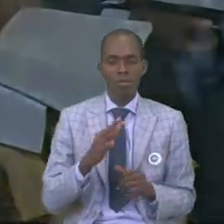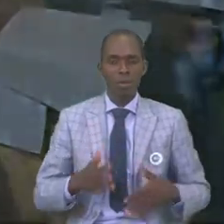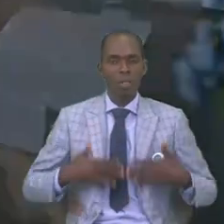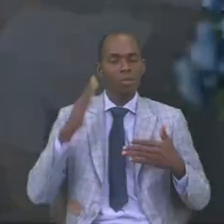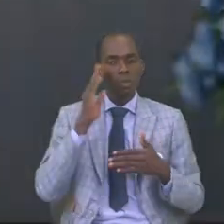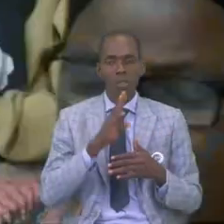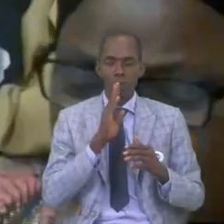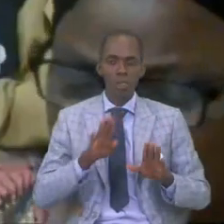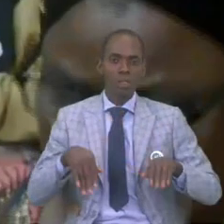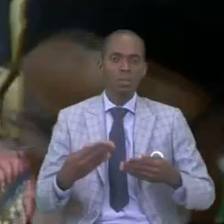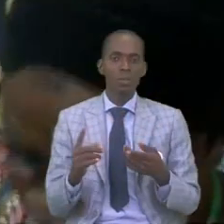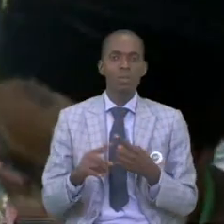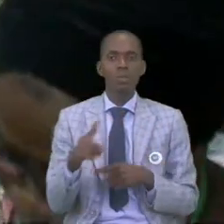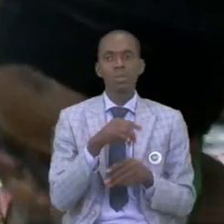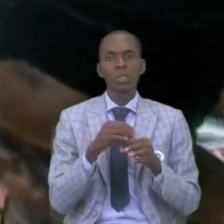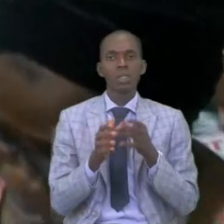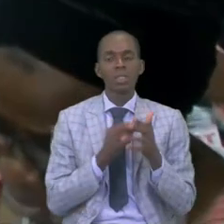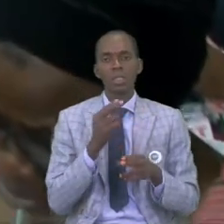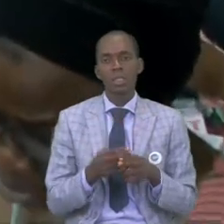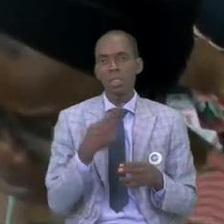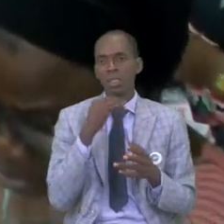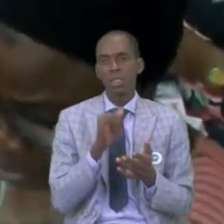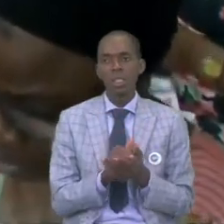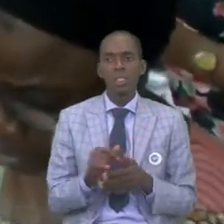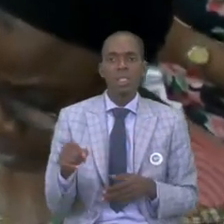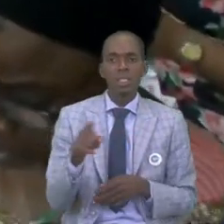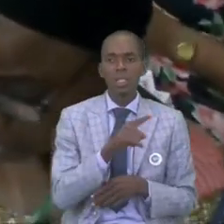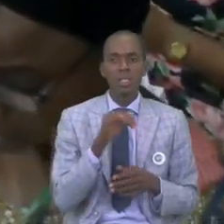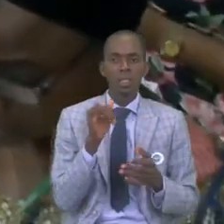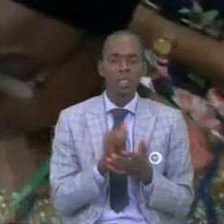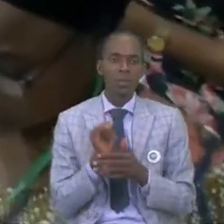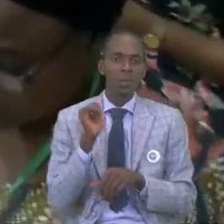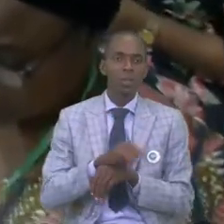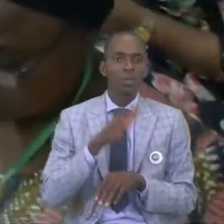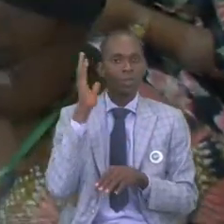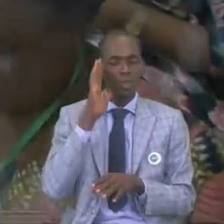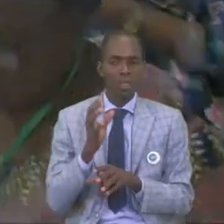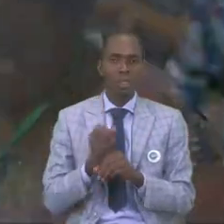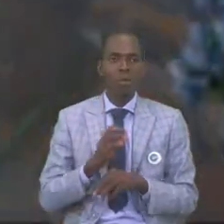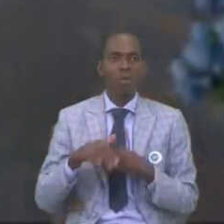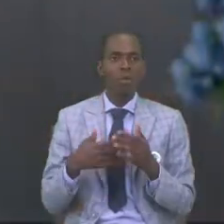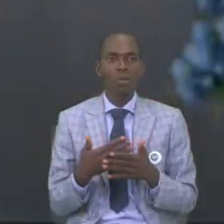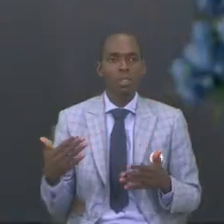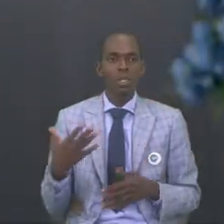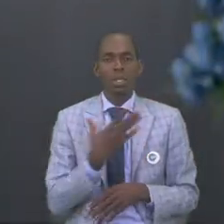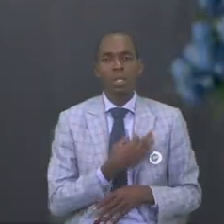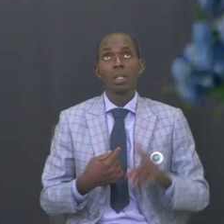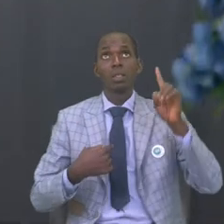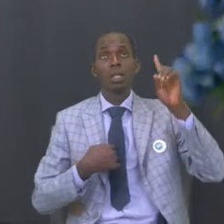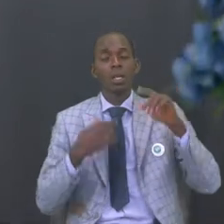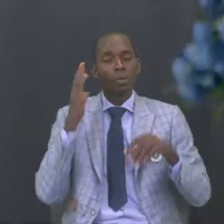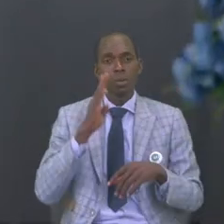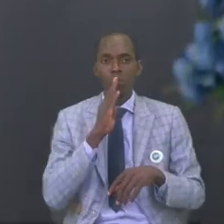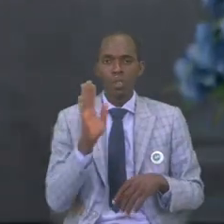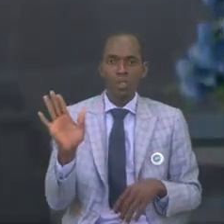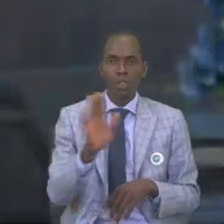Jesus' name. It says, he that overcometh shall inherit all things, and I will be his God, and he shall